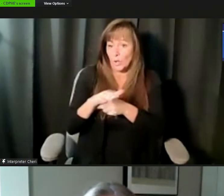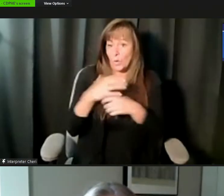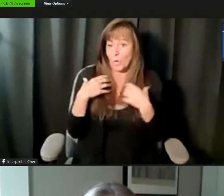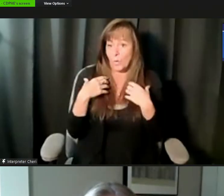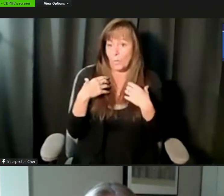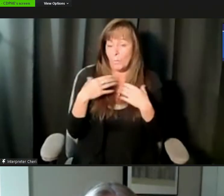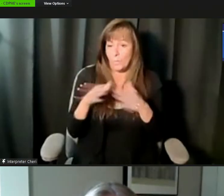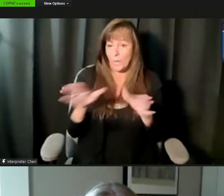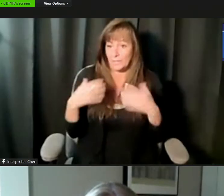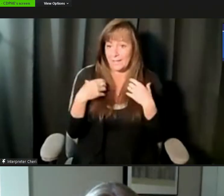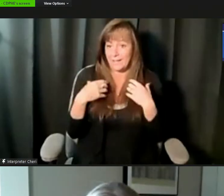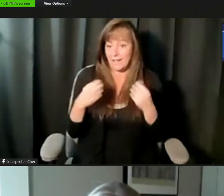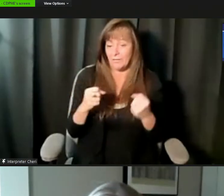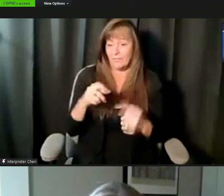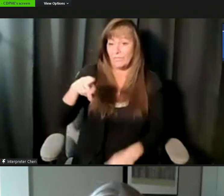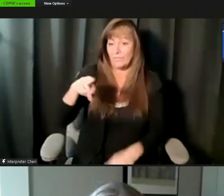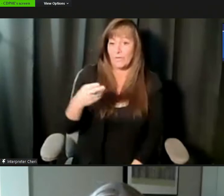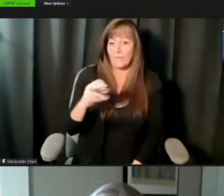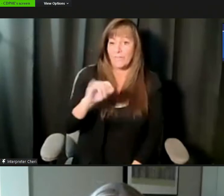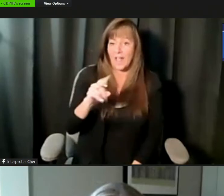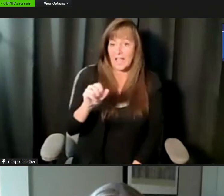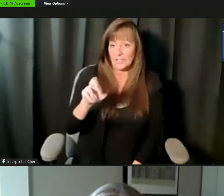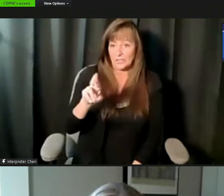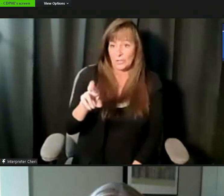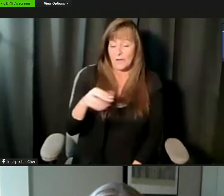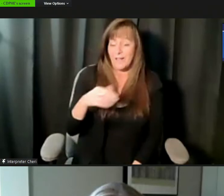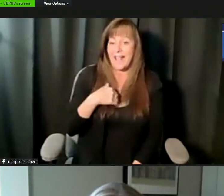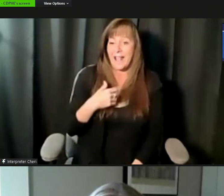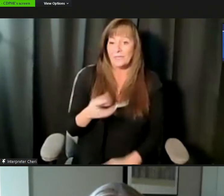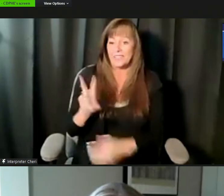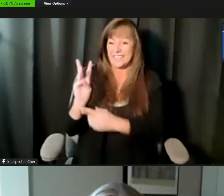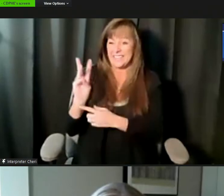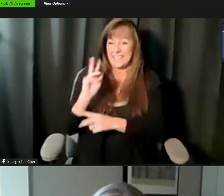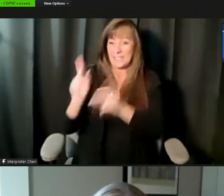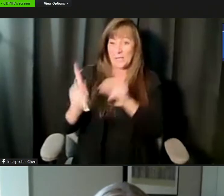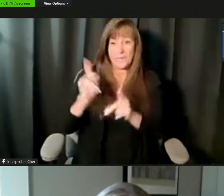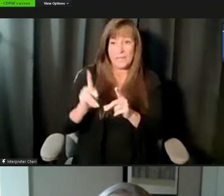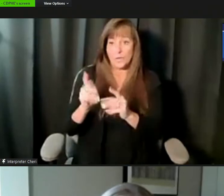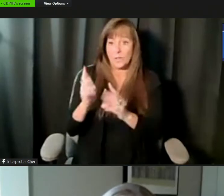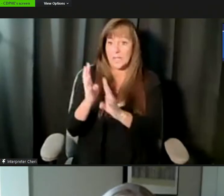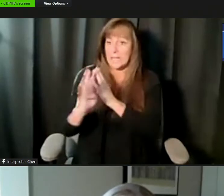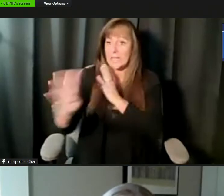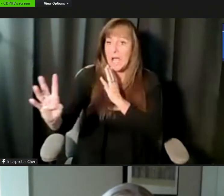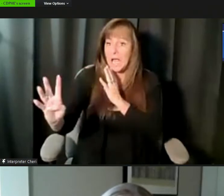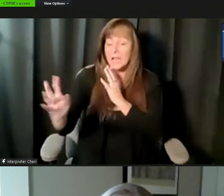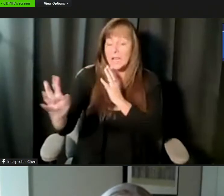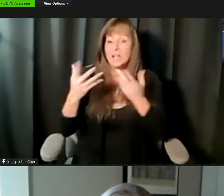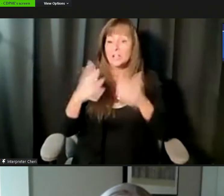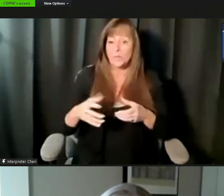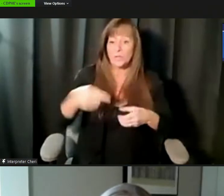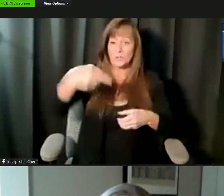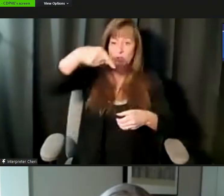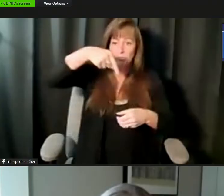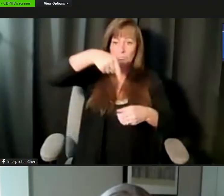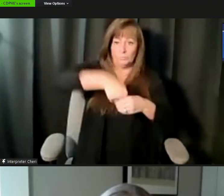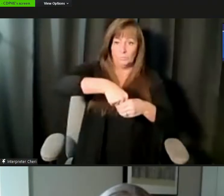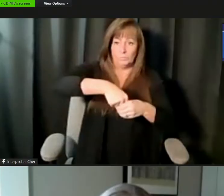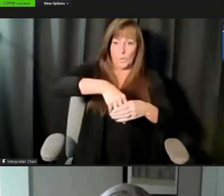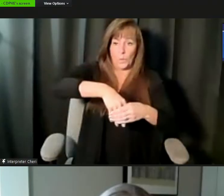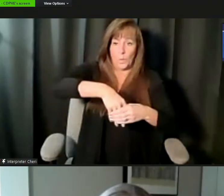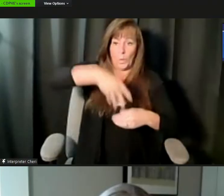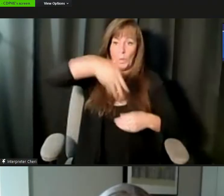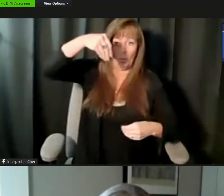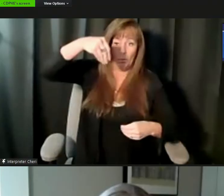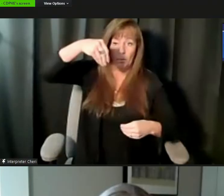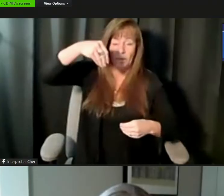the Pfizer vaccine, have 6 in line to administer the vaccine, because once you puncture that vial, you really